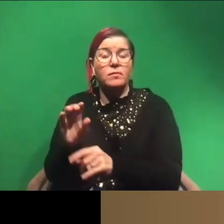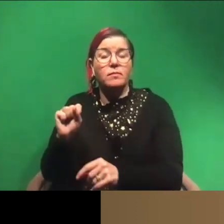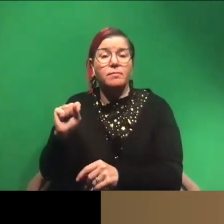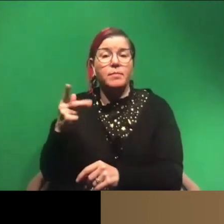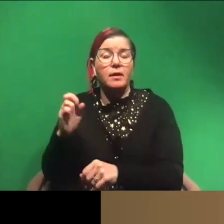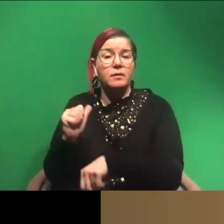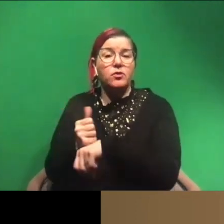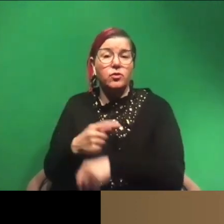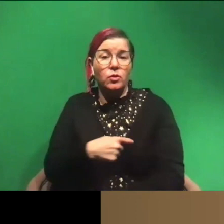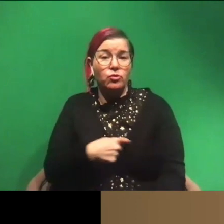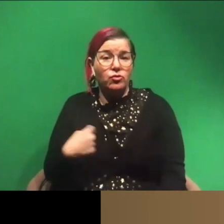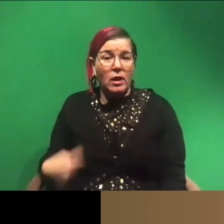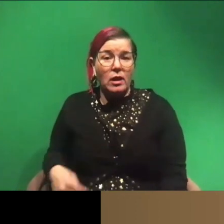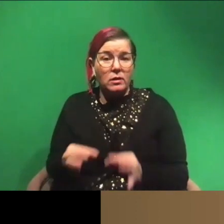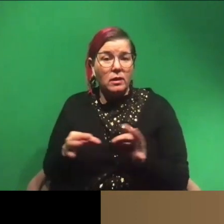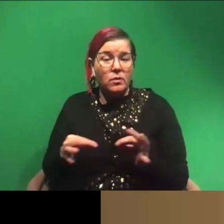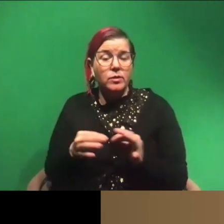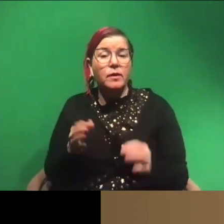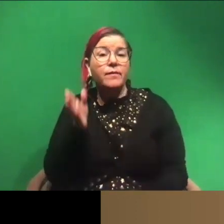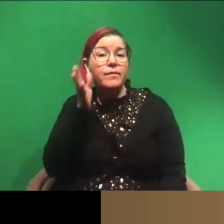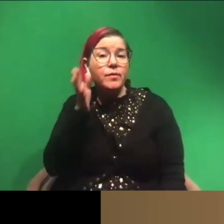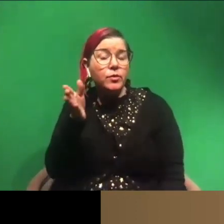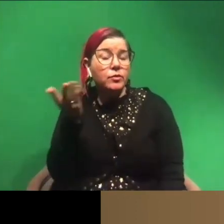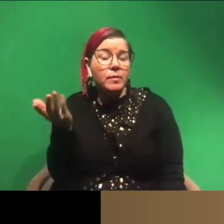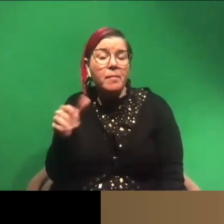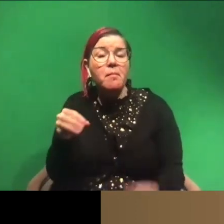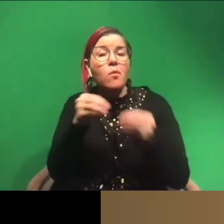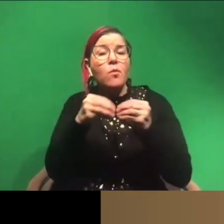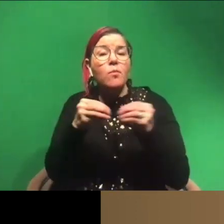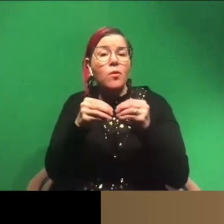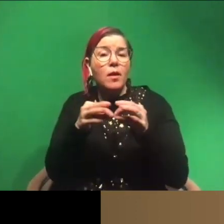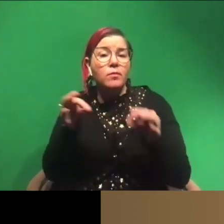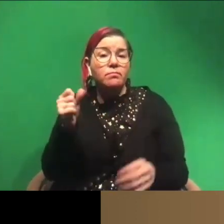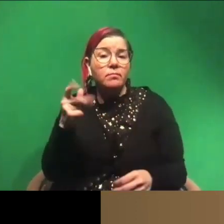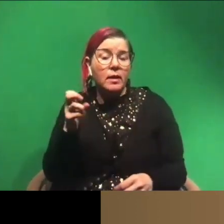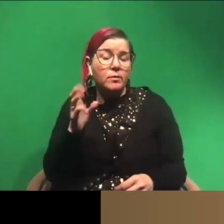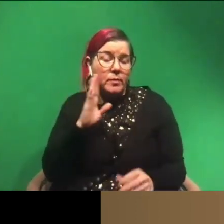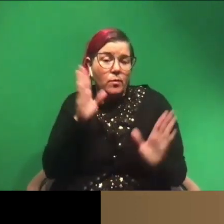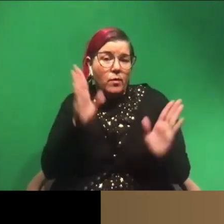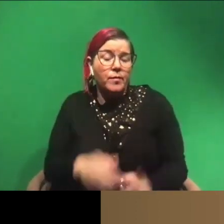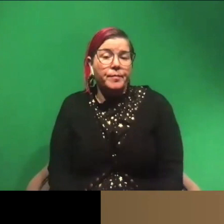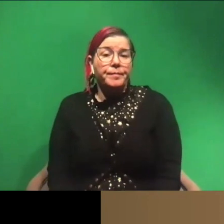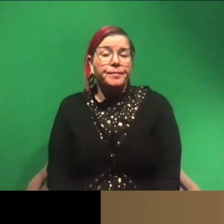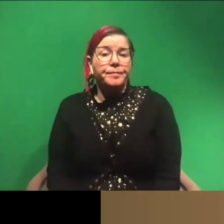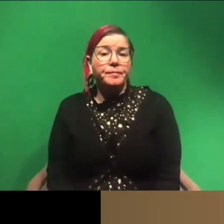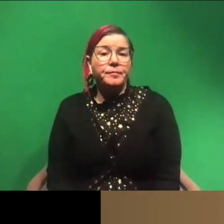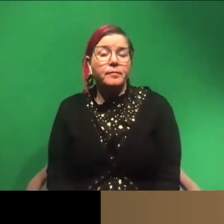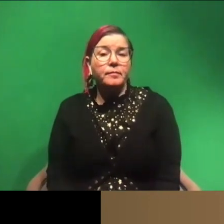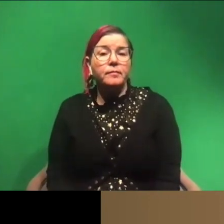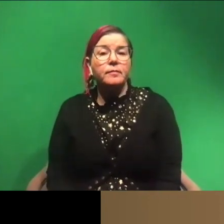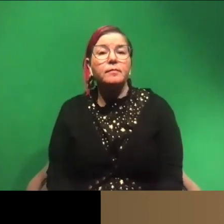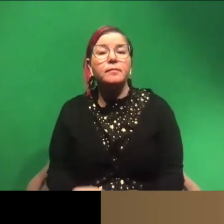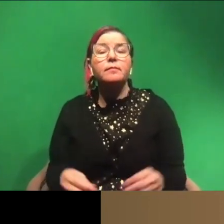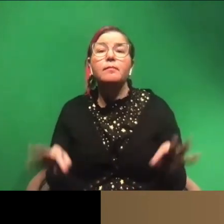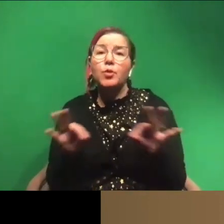Chinese would be another language. And in the future, we may have even more languages up in space, which will be a really wonderful thing. But I think at a minimum, English